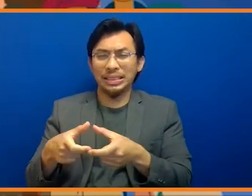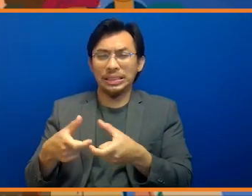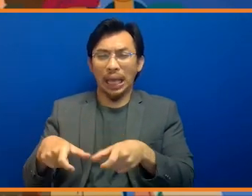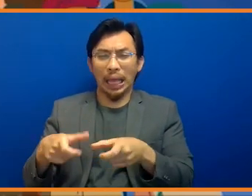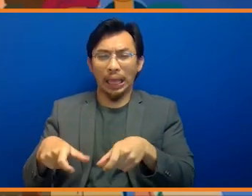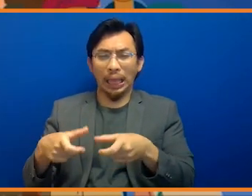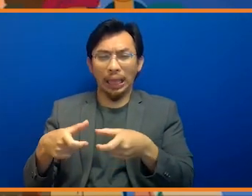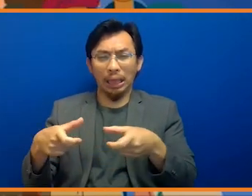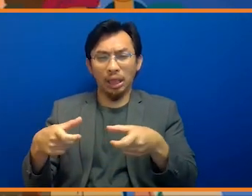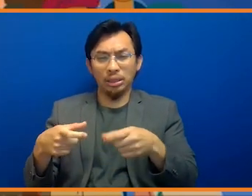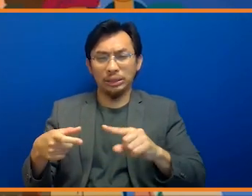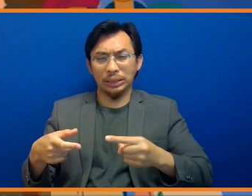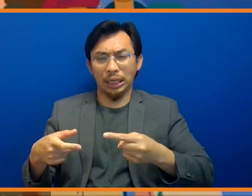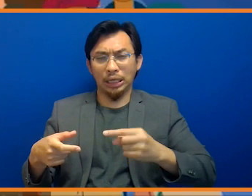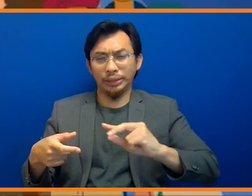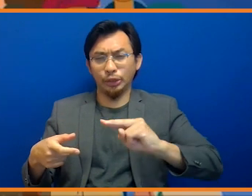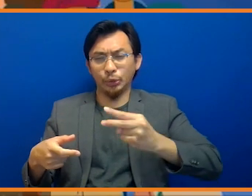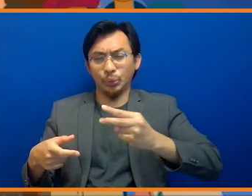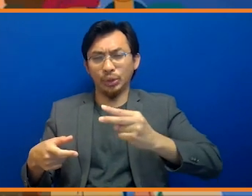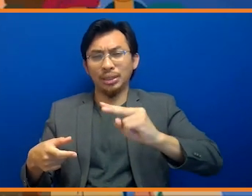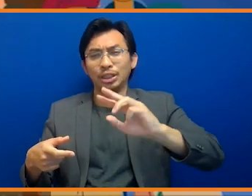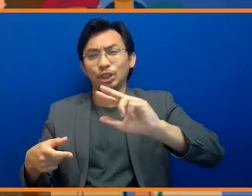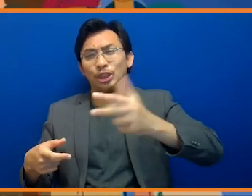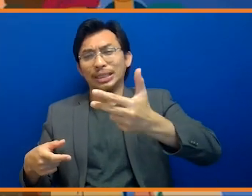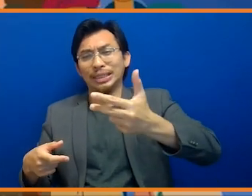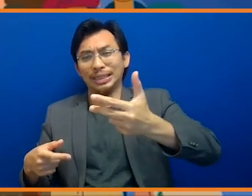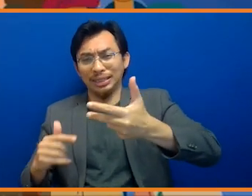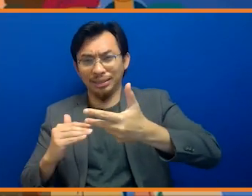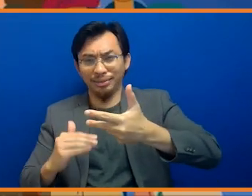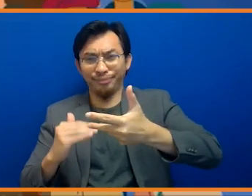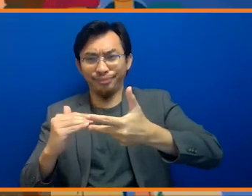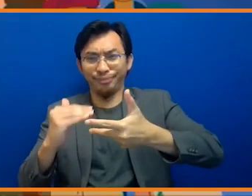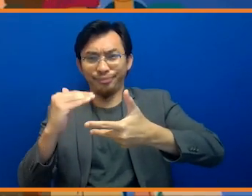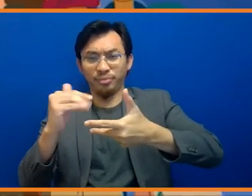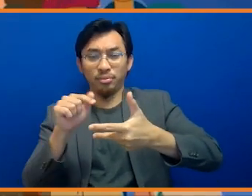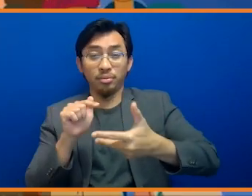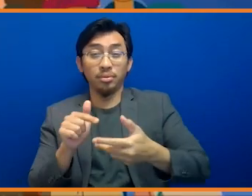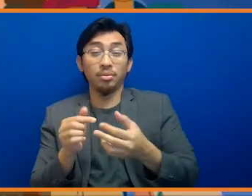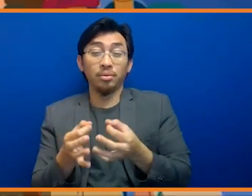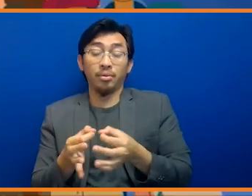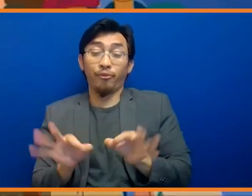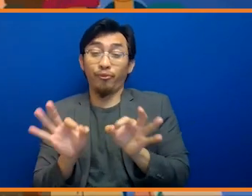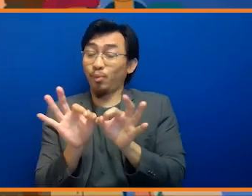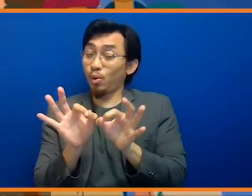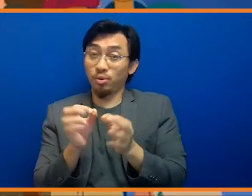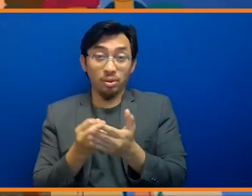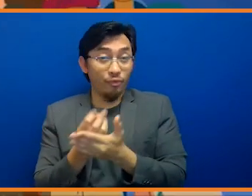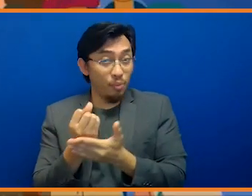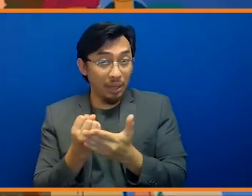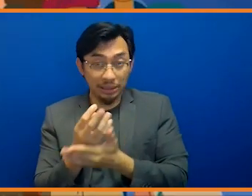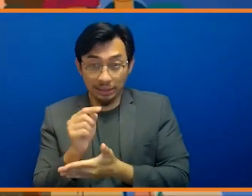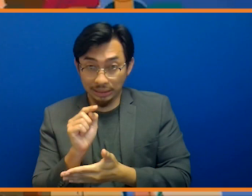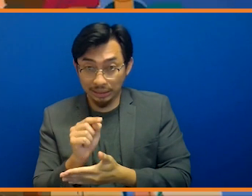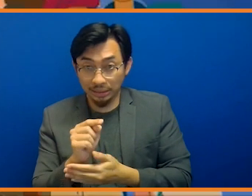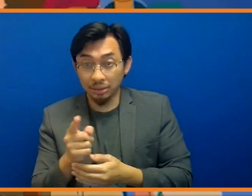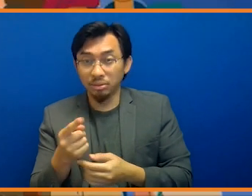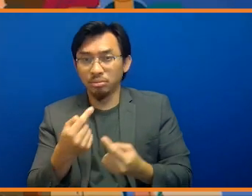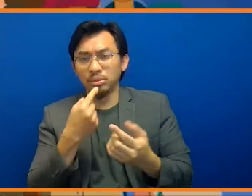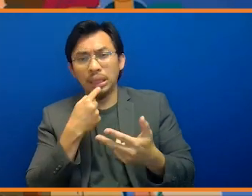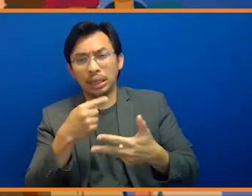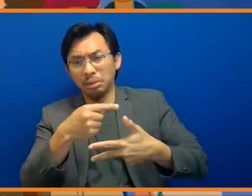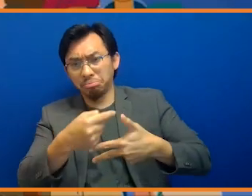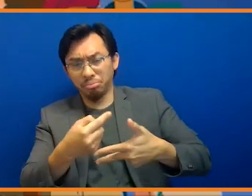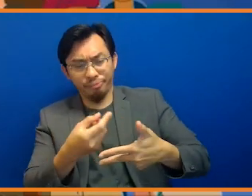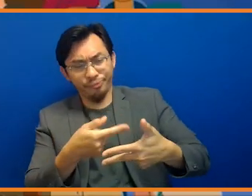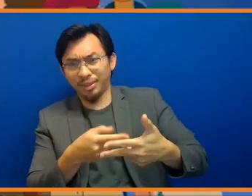layer cake, layer one, layer two, layer three, layer three. But this is very important information telling